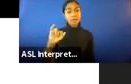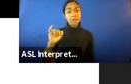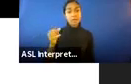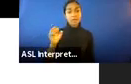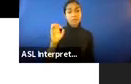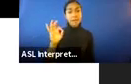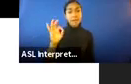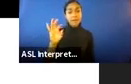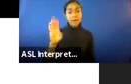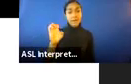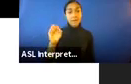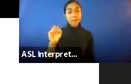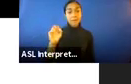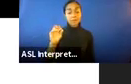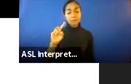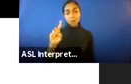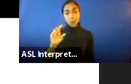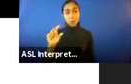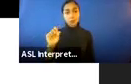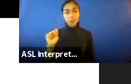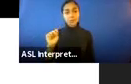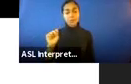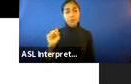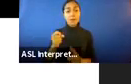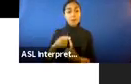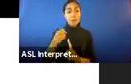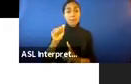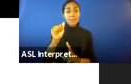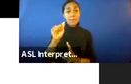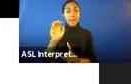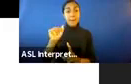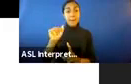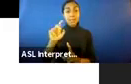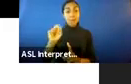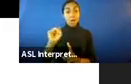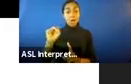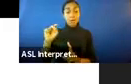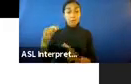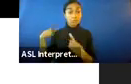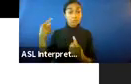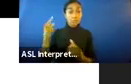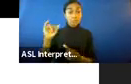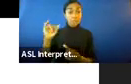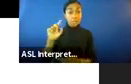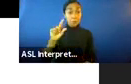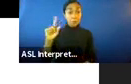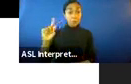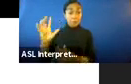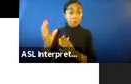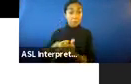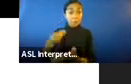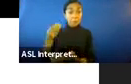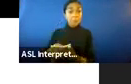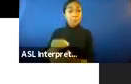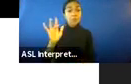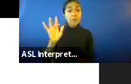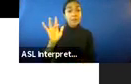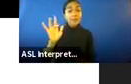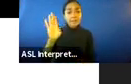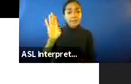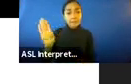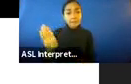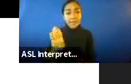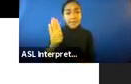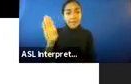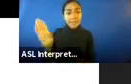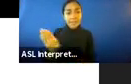made $25 billion just since January. That's more than the